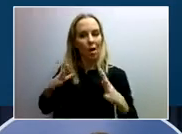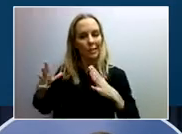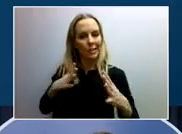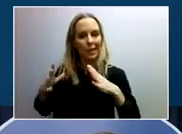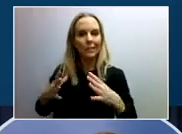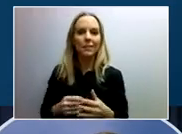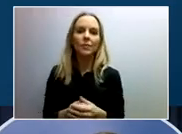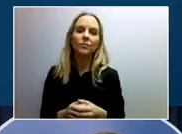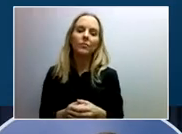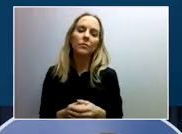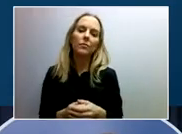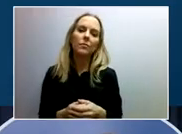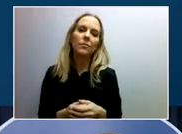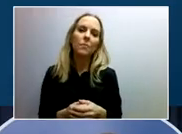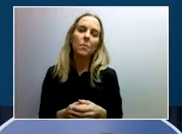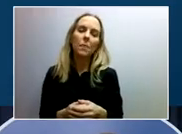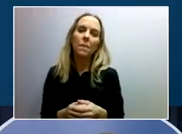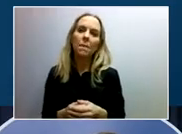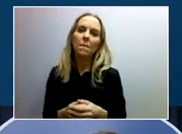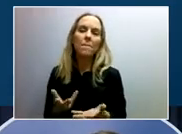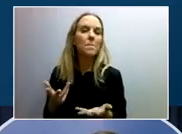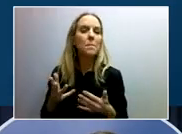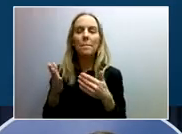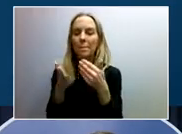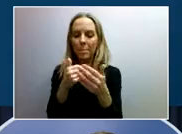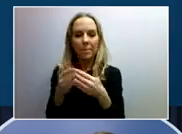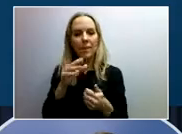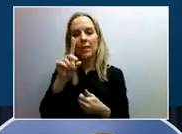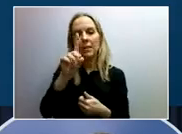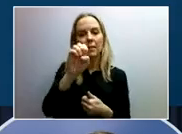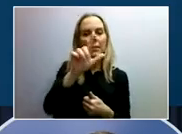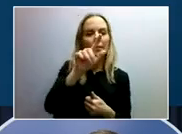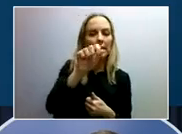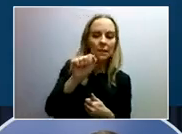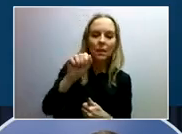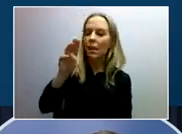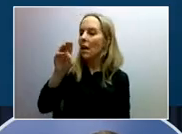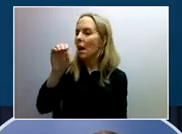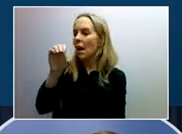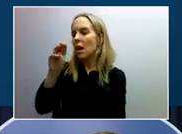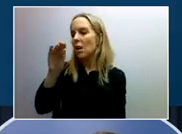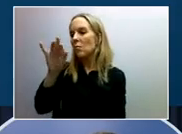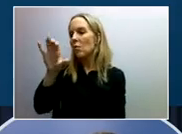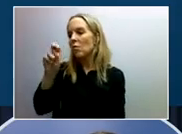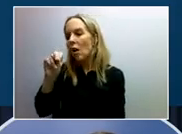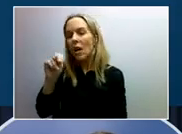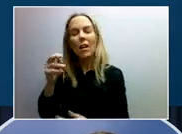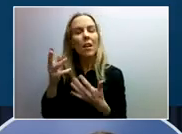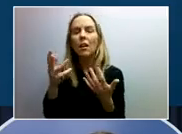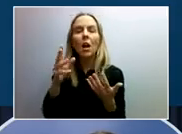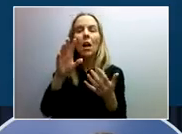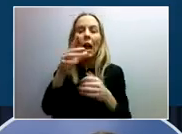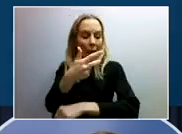I mentioned before, whether it's Delta or Omicron, getting vaccinated and getting your